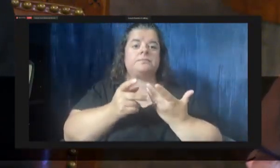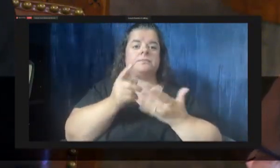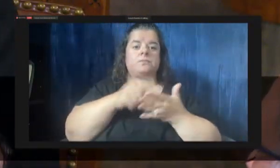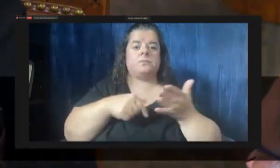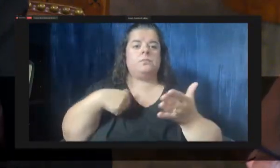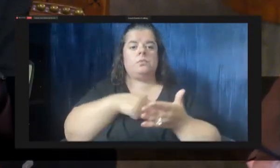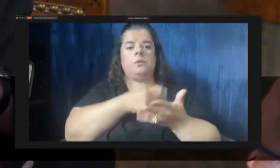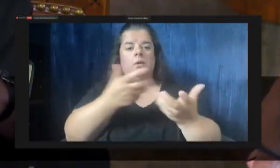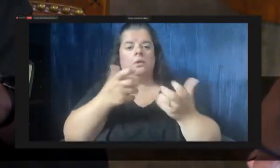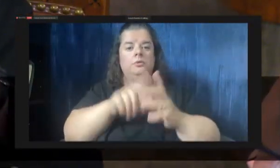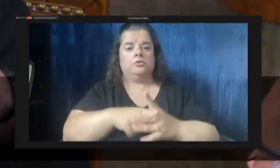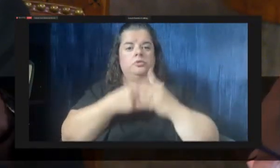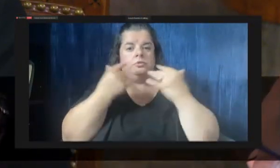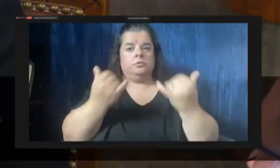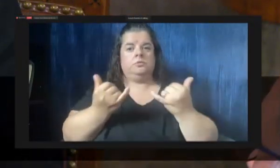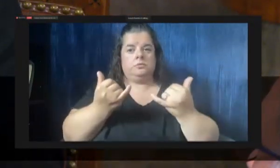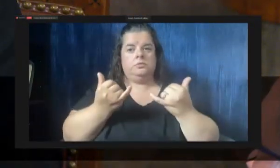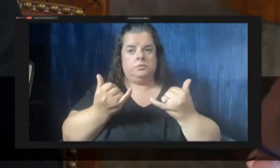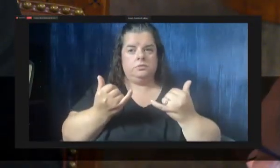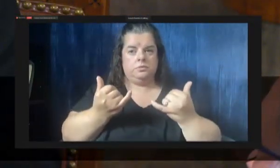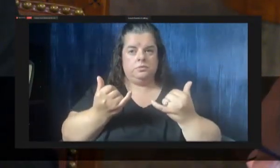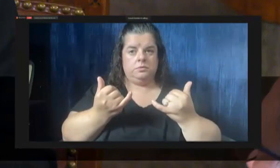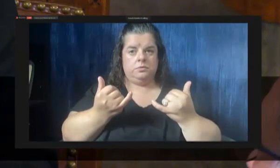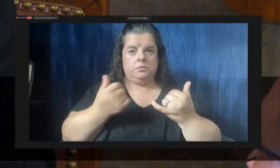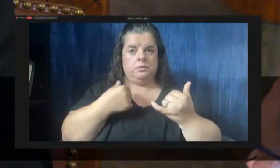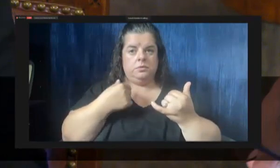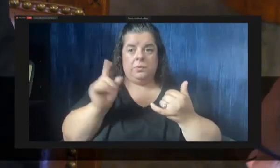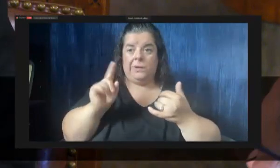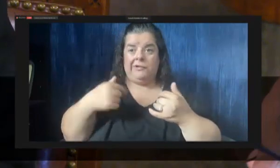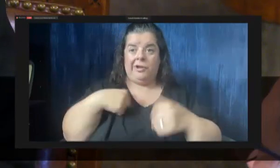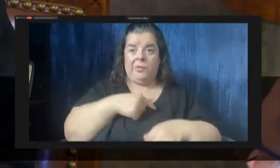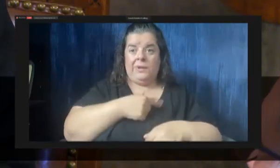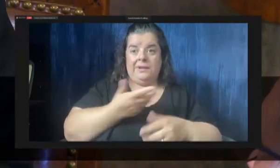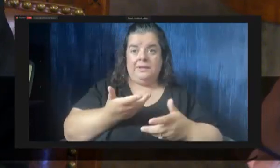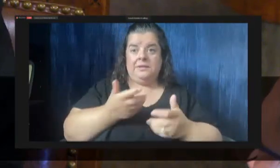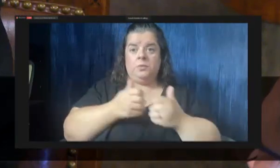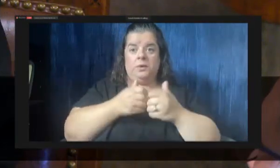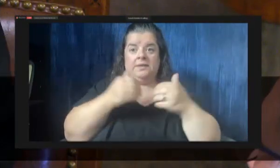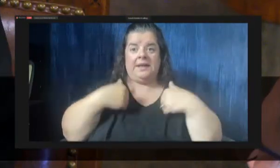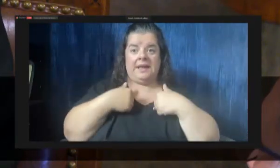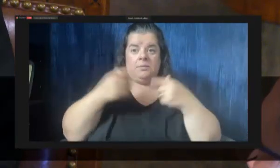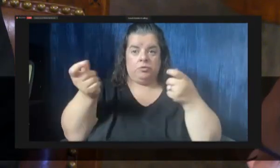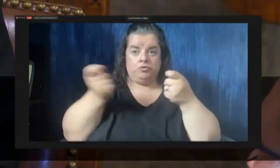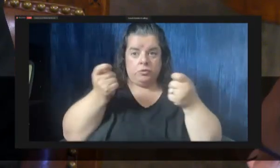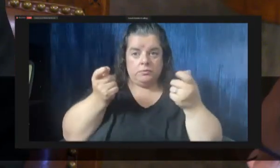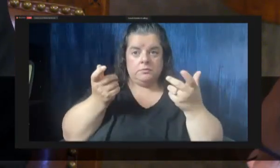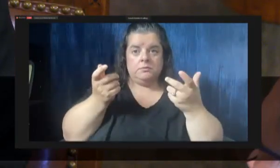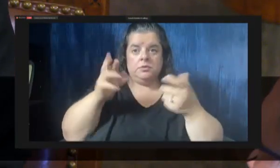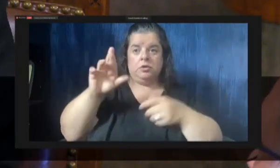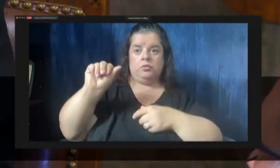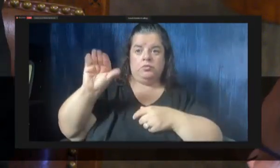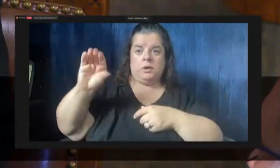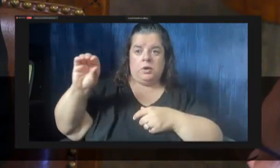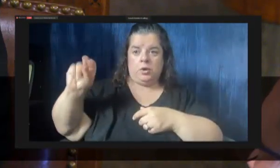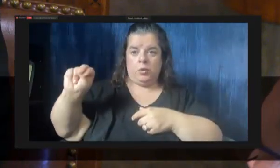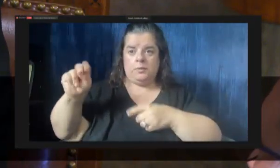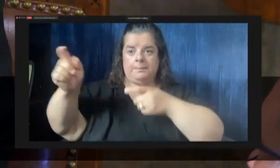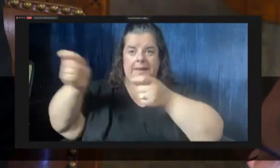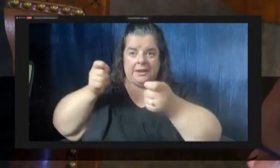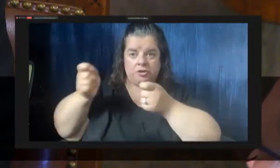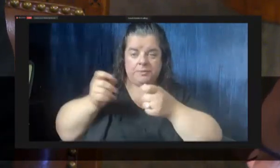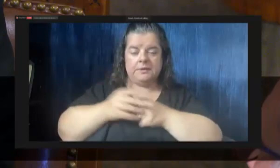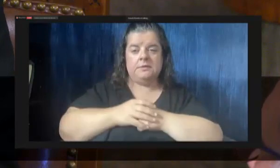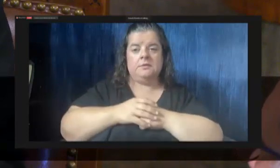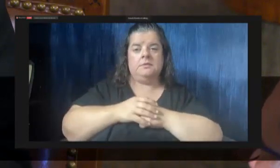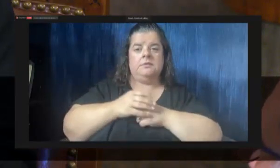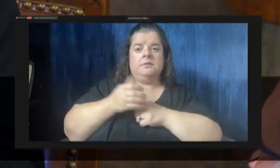today, sort of where are we in terms of animal control and raccoon management, and is there an